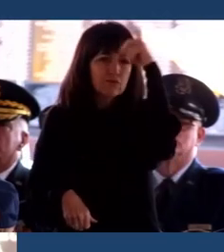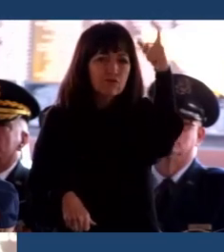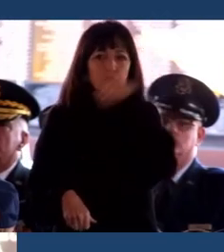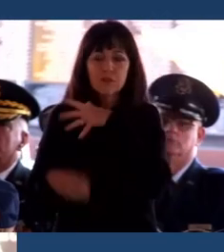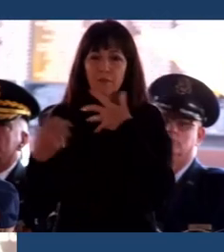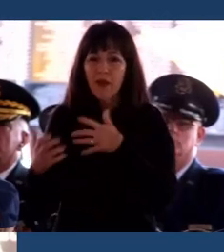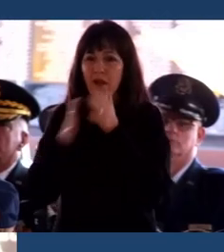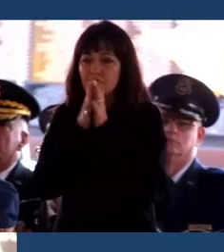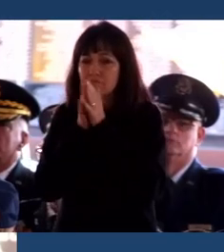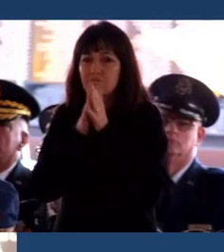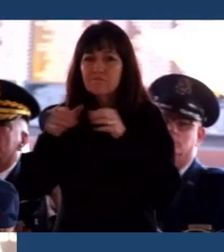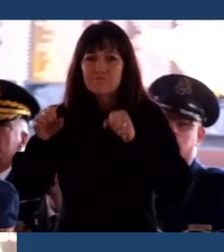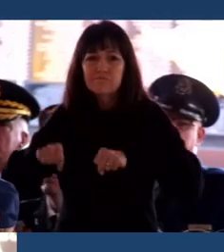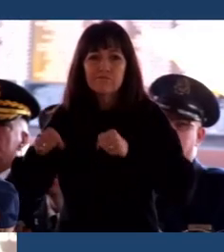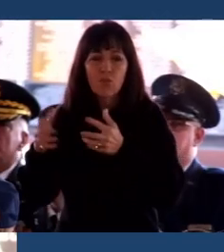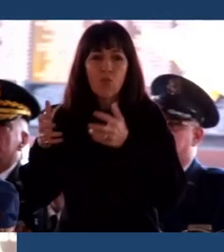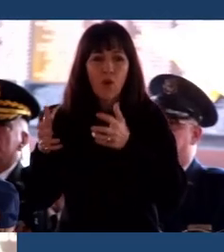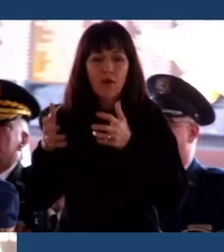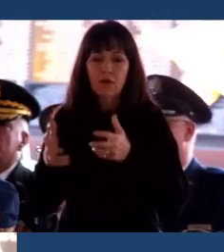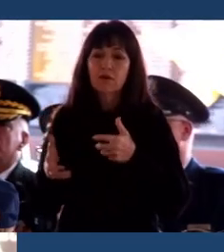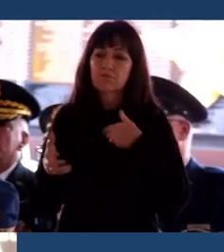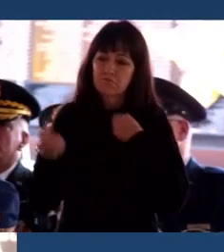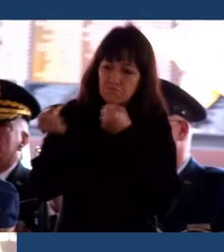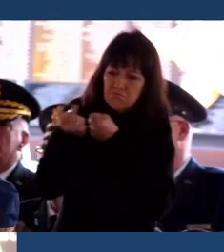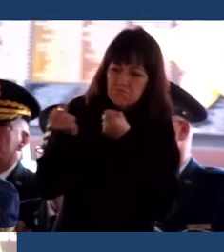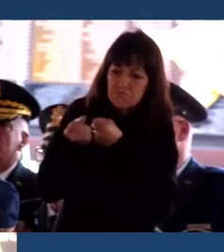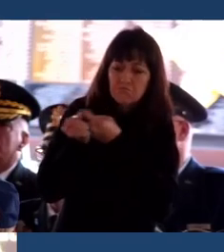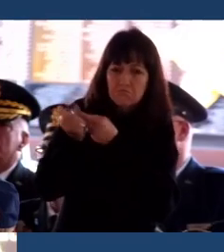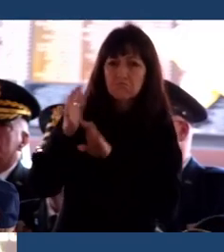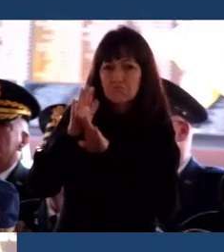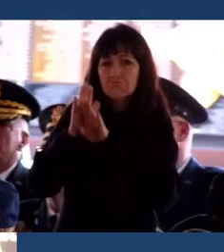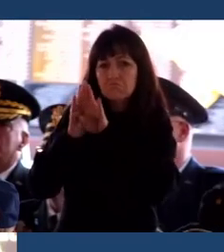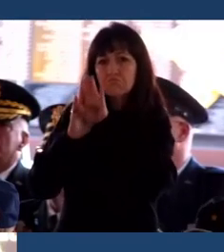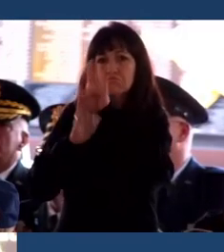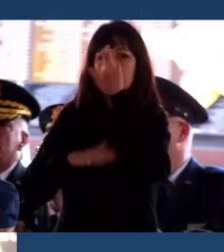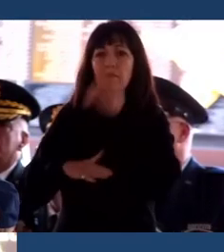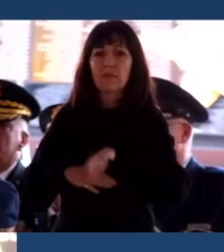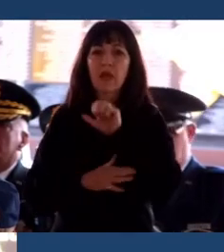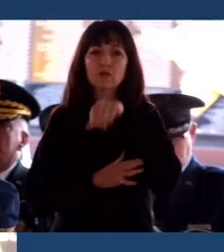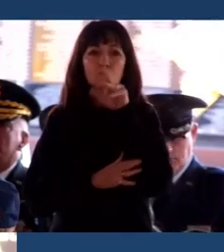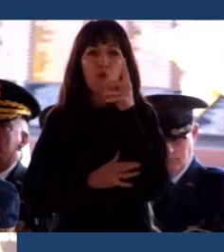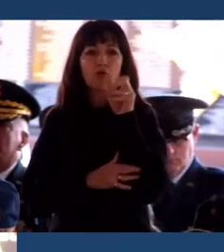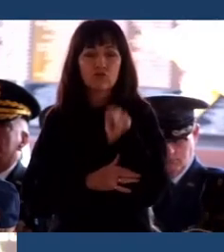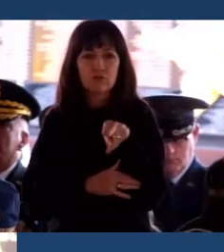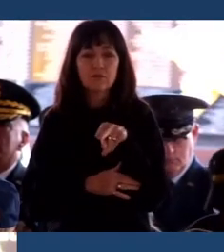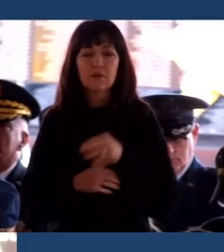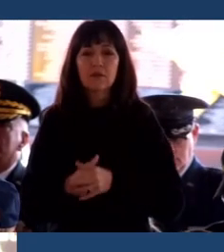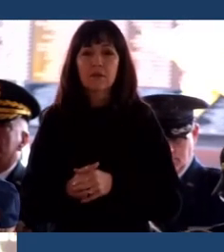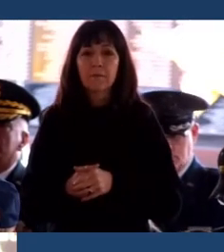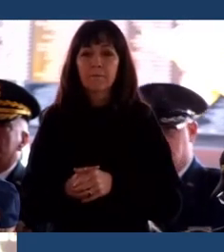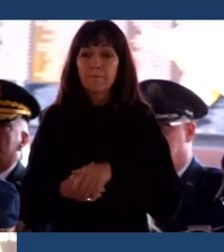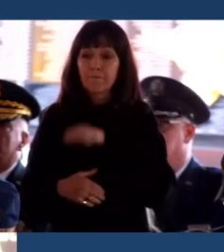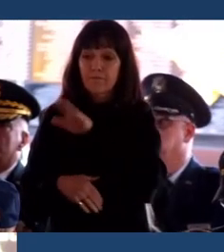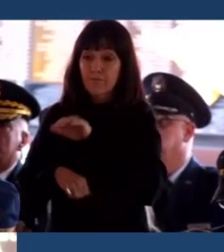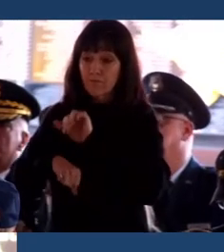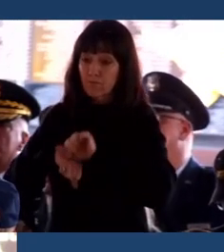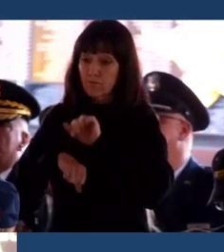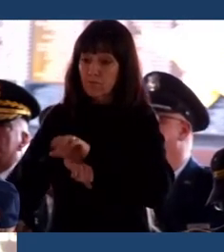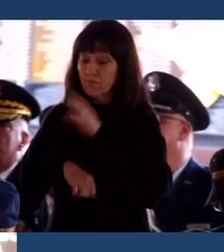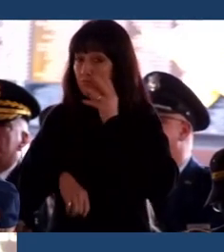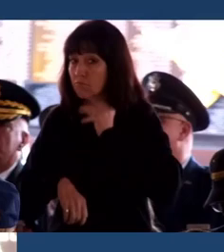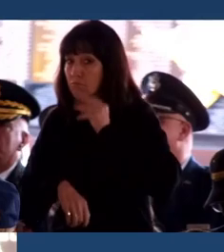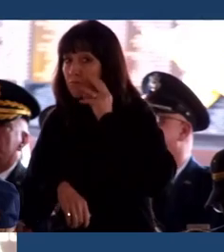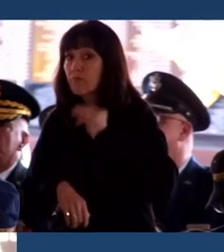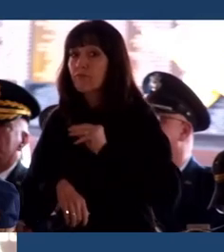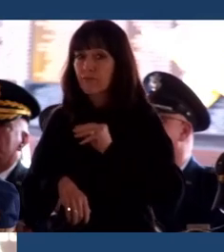we worked together, I supported his growth and development within the squadron. Given his work experience outside